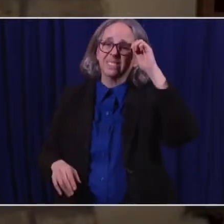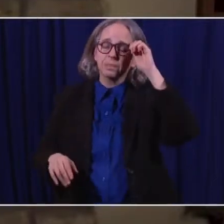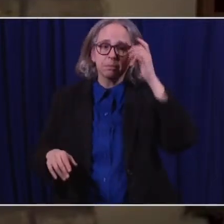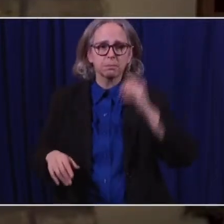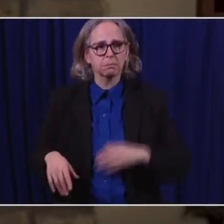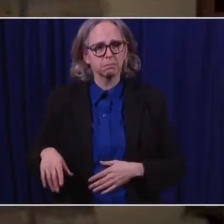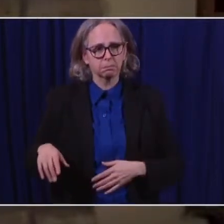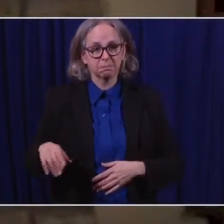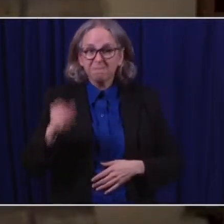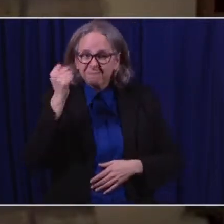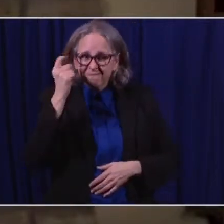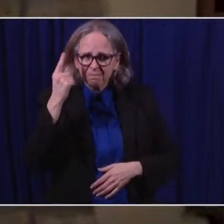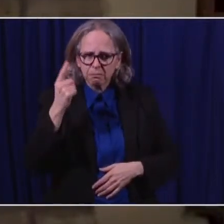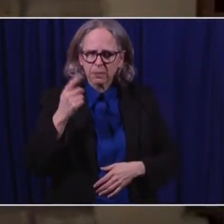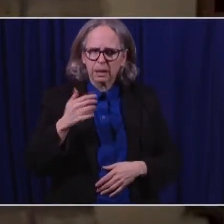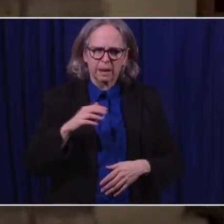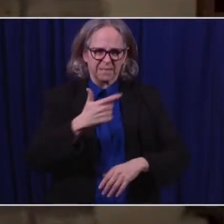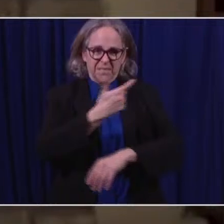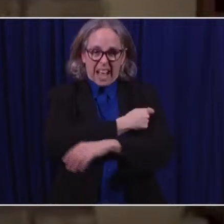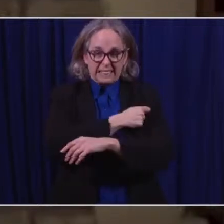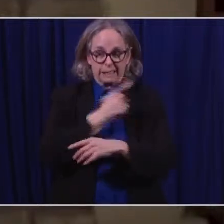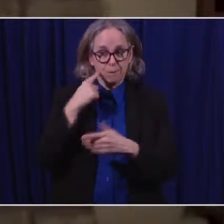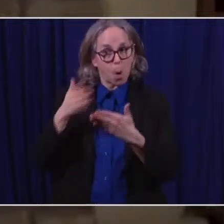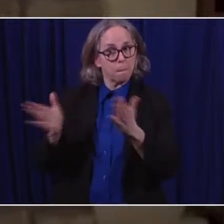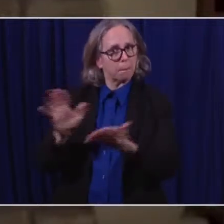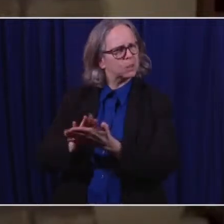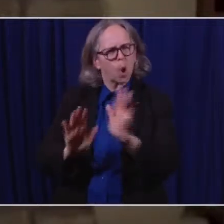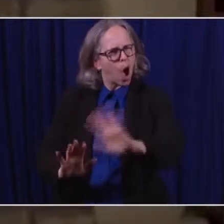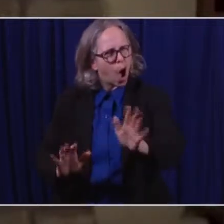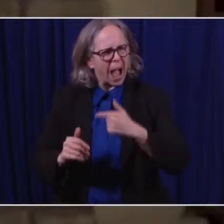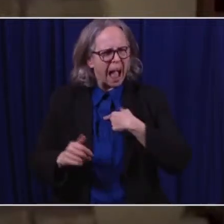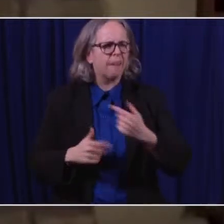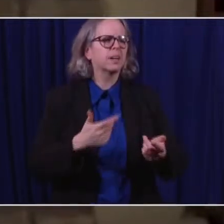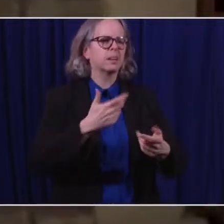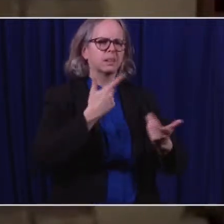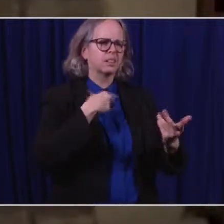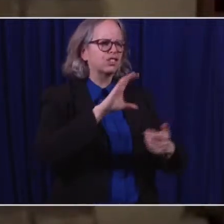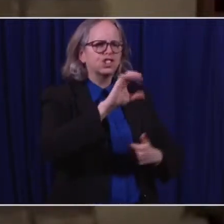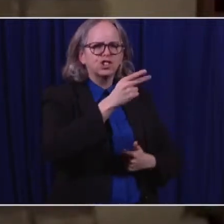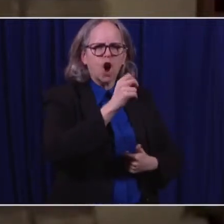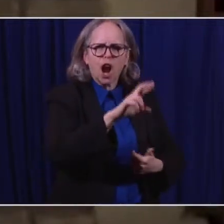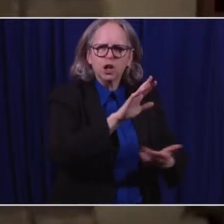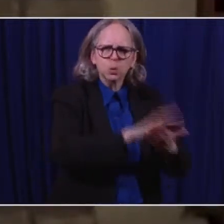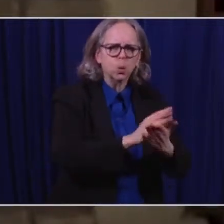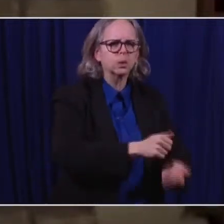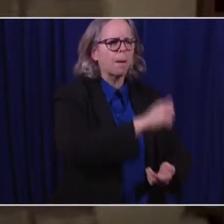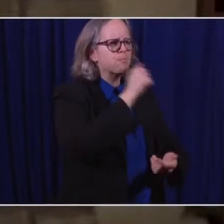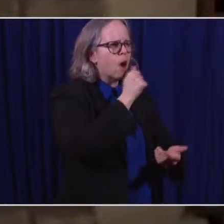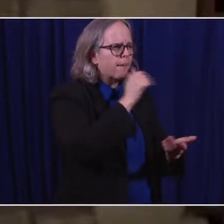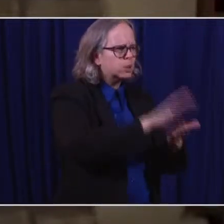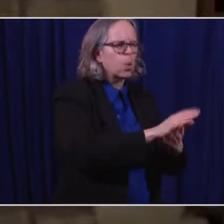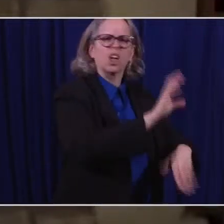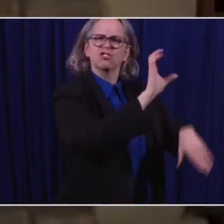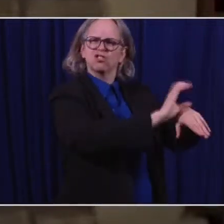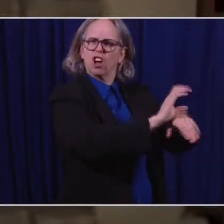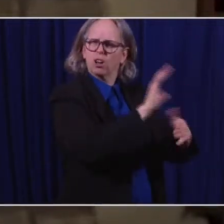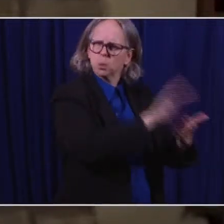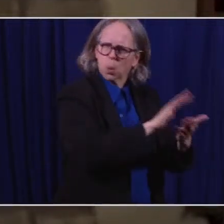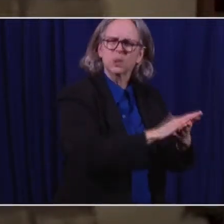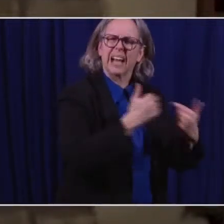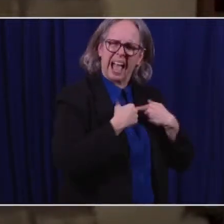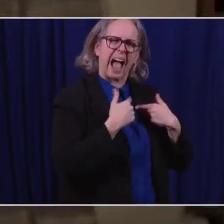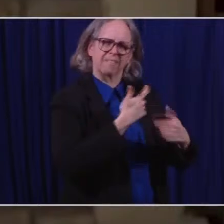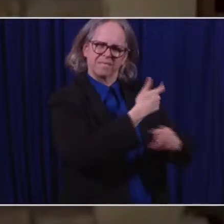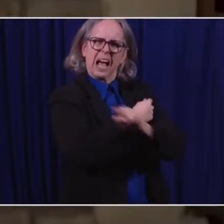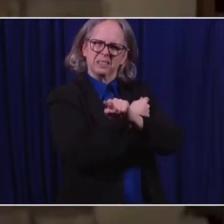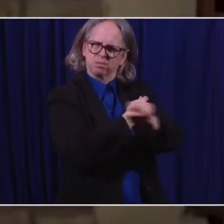talking about our charter schools, which of course are public schools, but also our parochial schools, other private schools. We're treating them